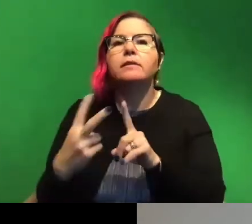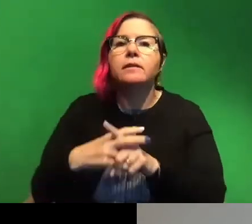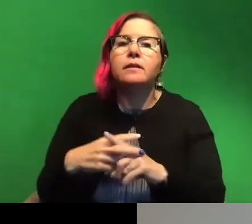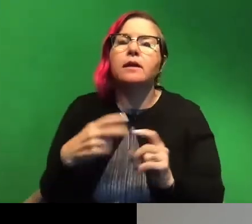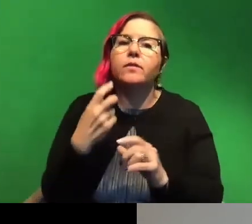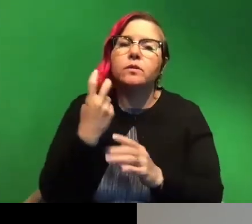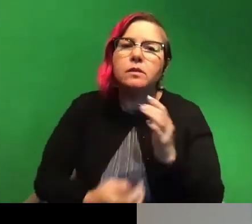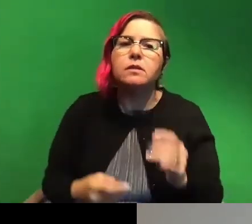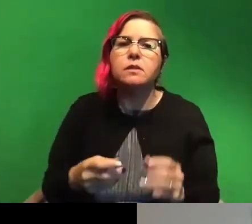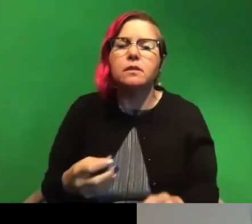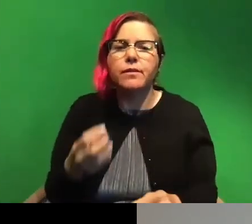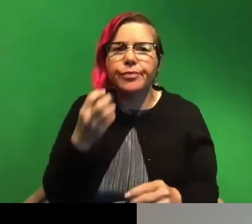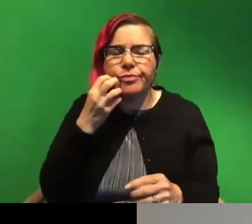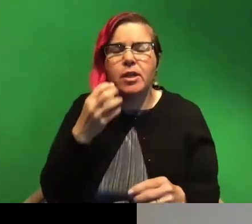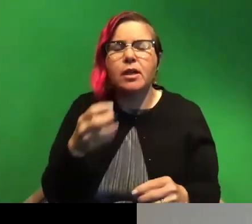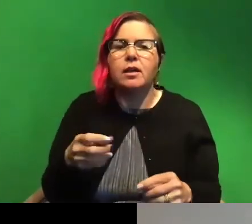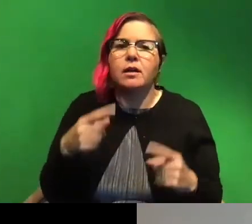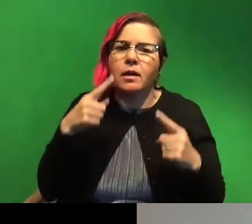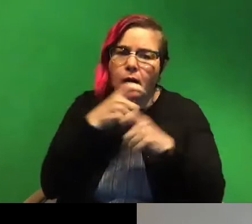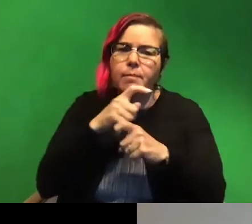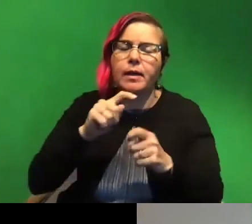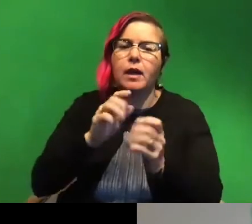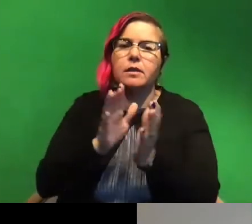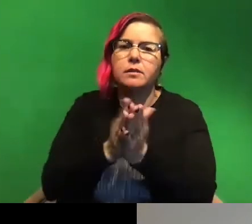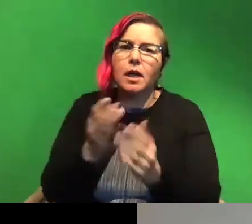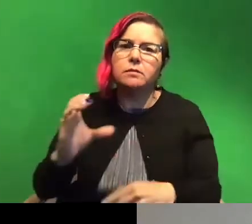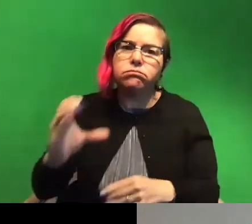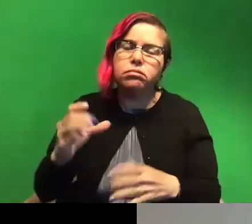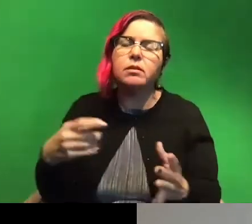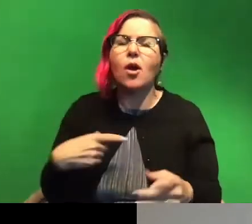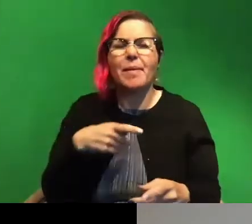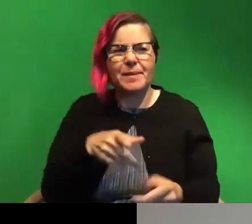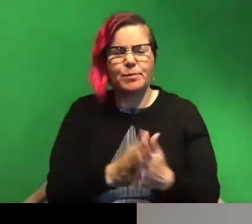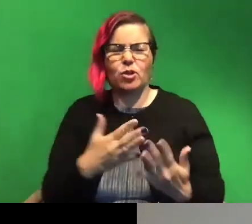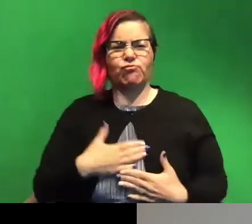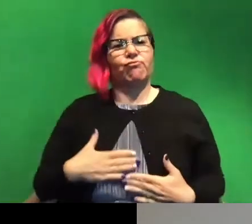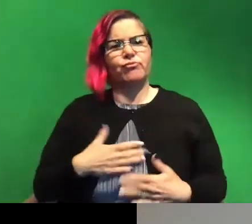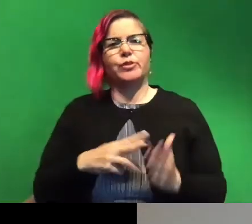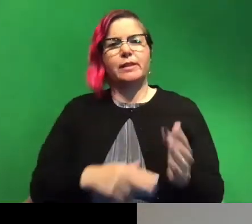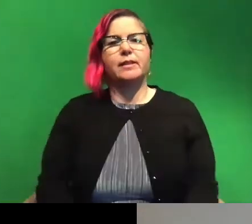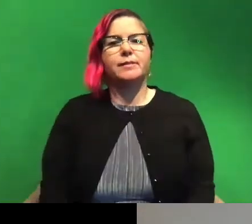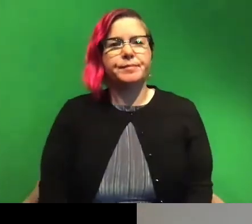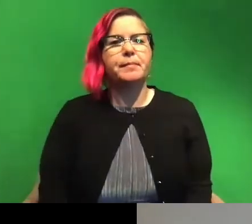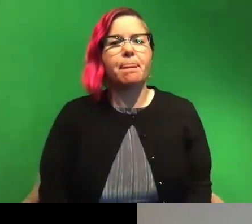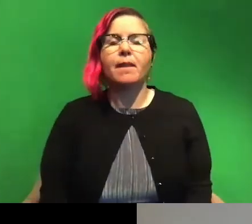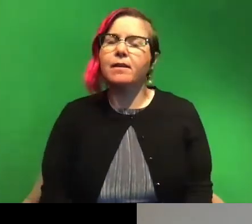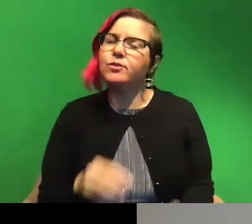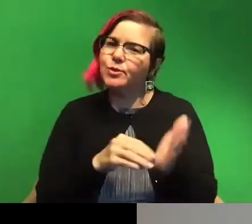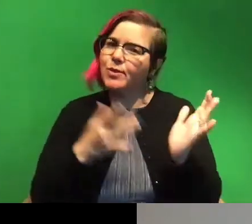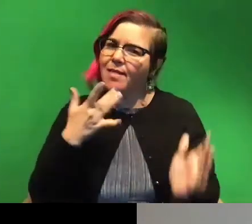like dense texts, but that right. book is a joy to read. That's awesome. Yes. Yeah. Students are so lucky.